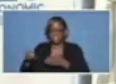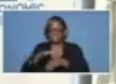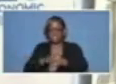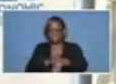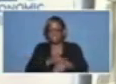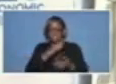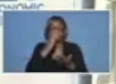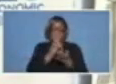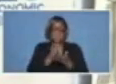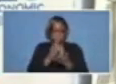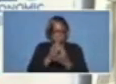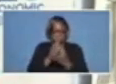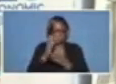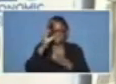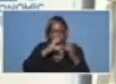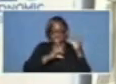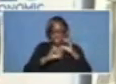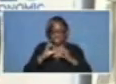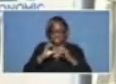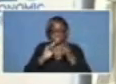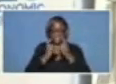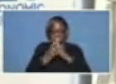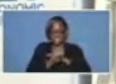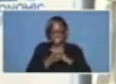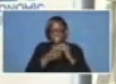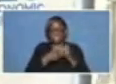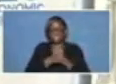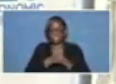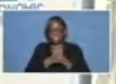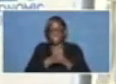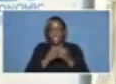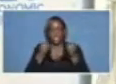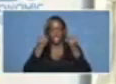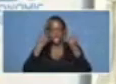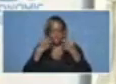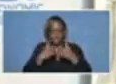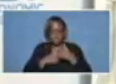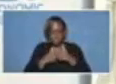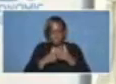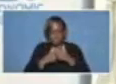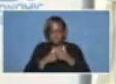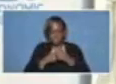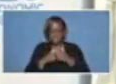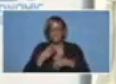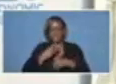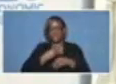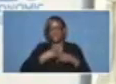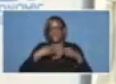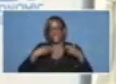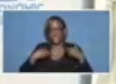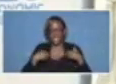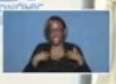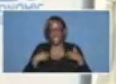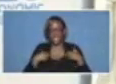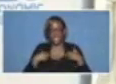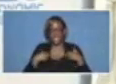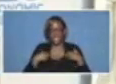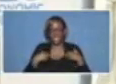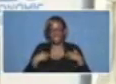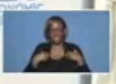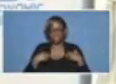climate adaptation, because a lot of the problems that we have related to the climate crisis is already baked